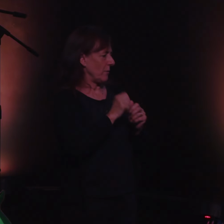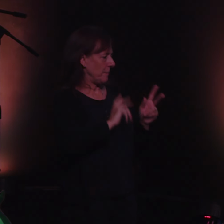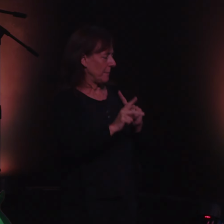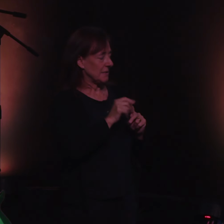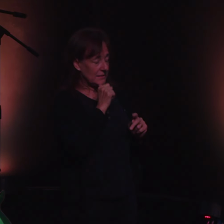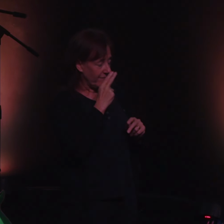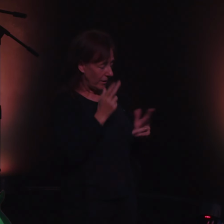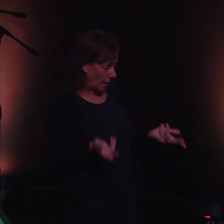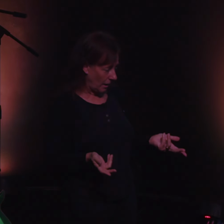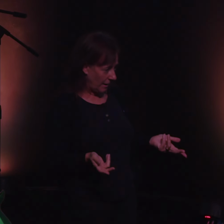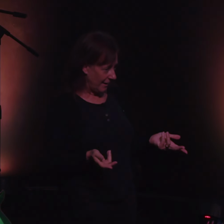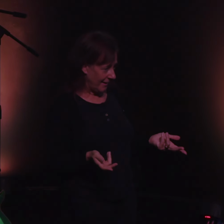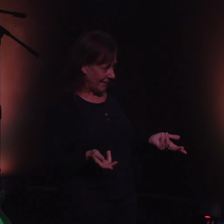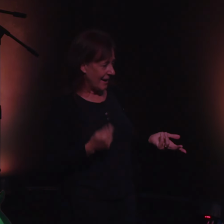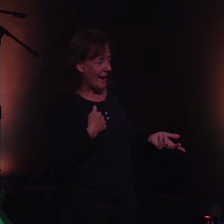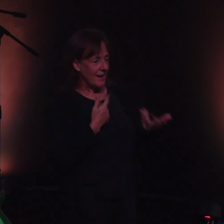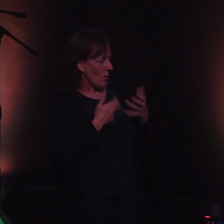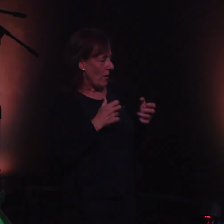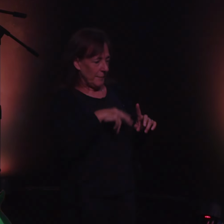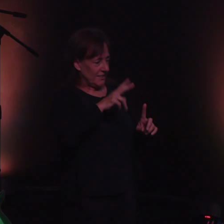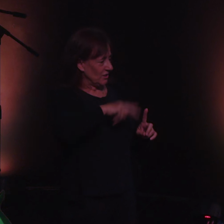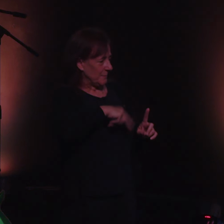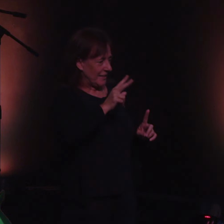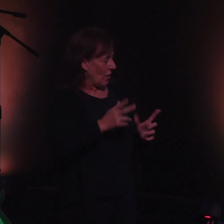it's not even funny. I don't want to be.